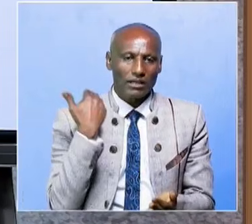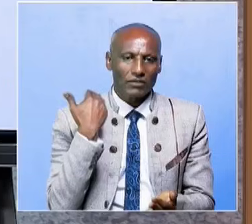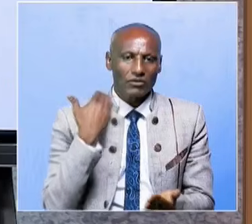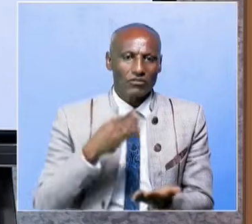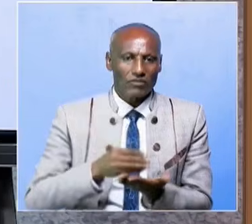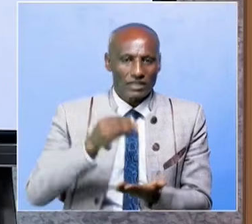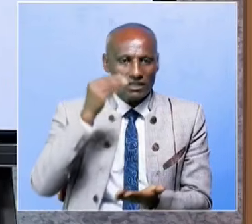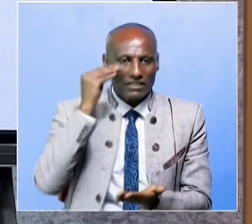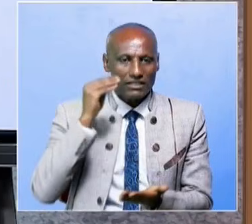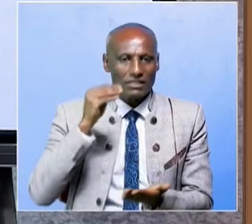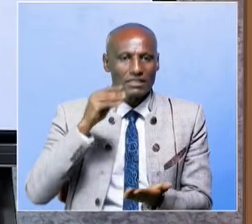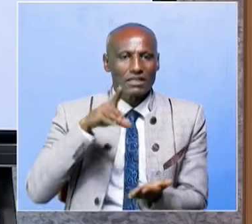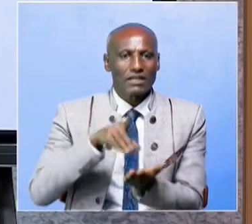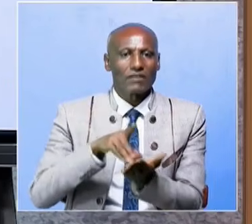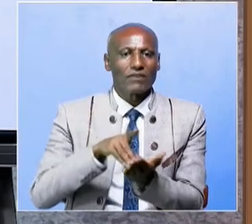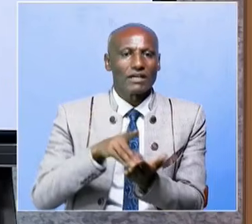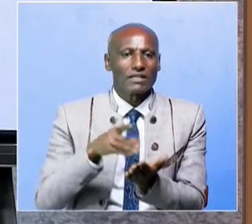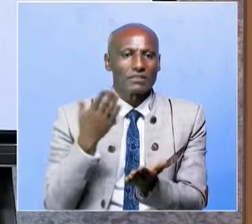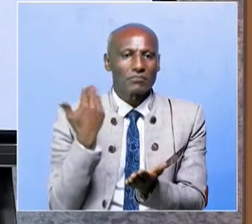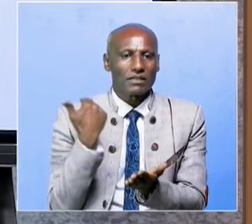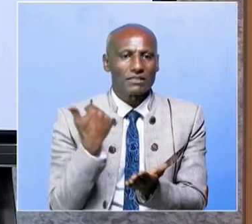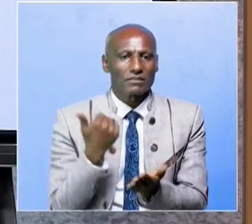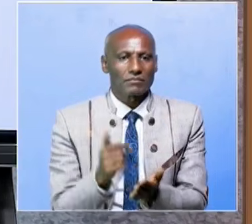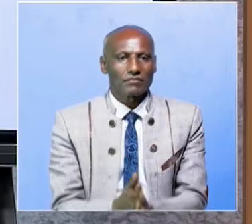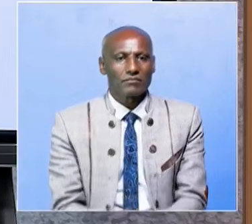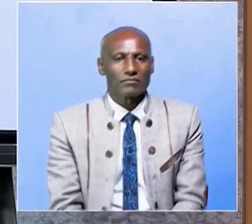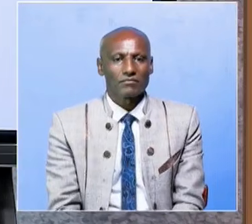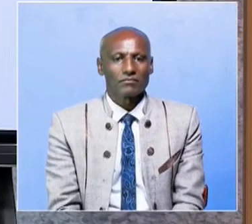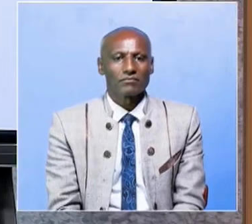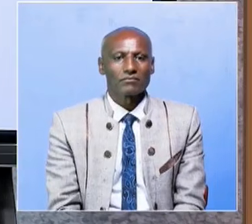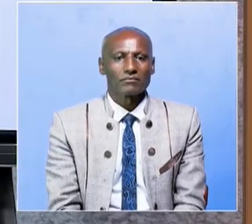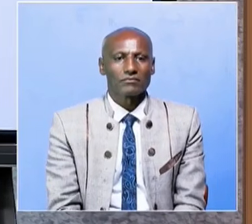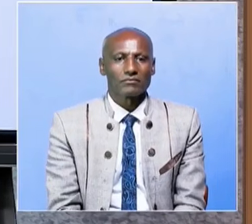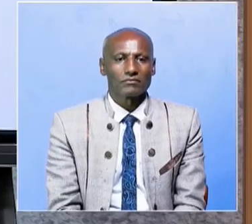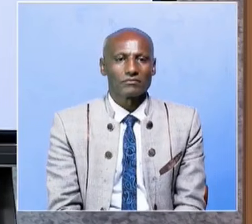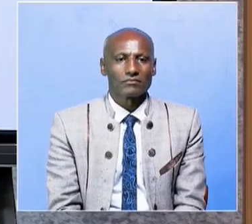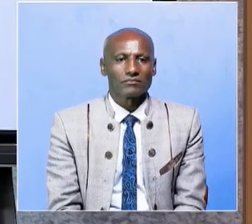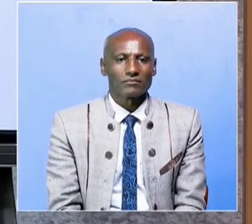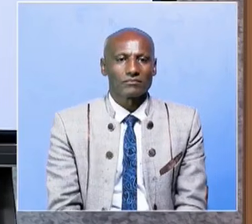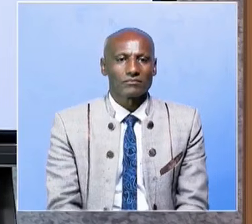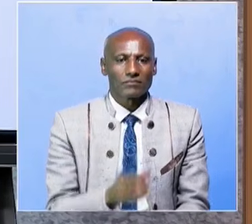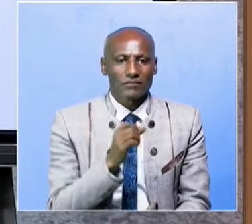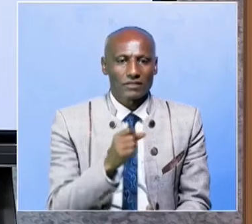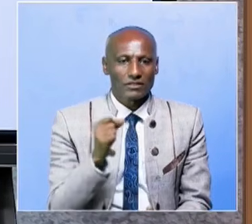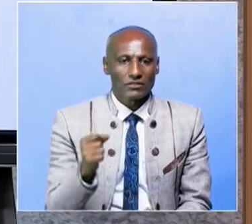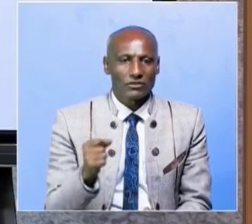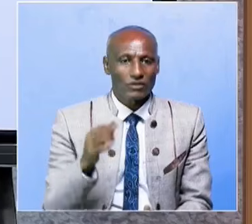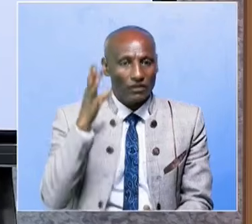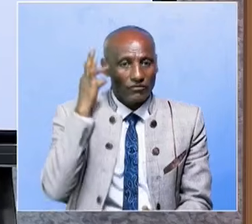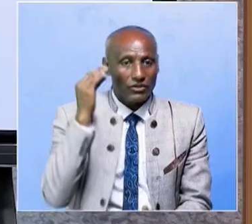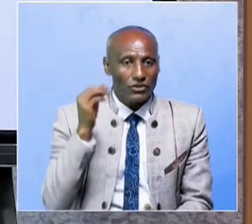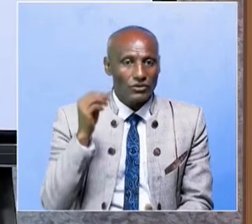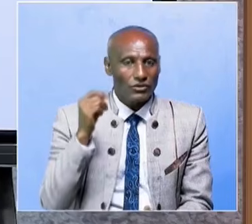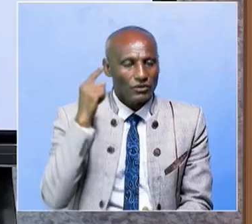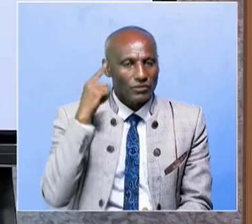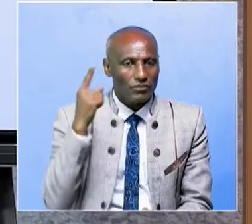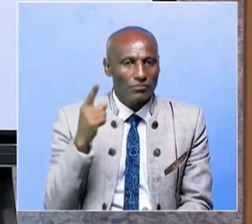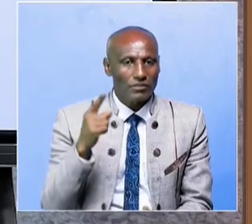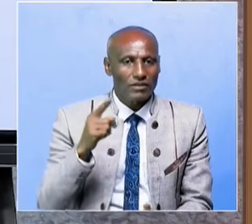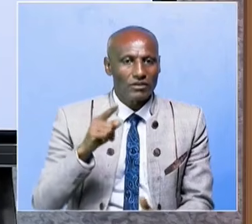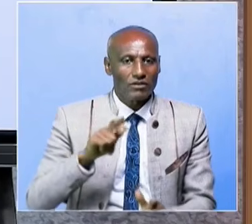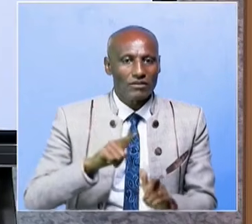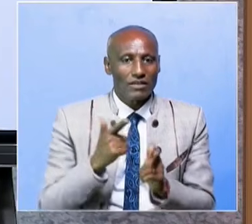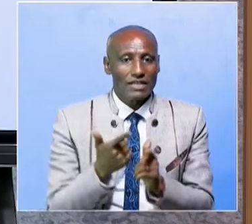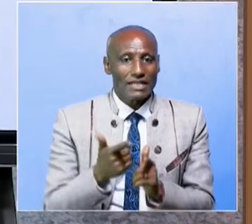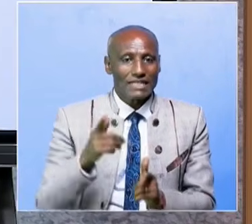earlier lesson and revise a few things that we talked about last time. So if you remember in lesson 16,